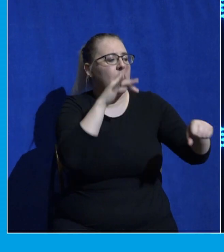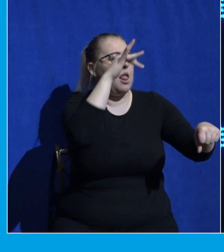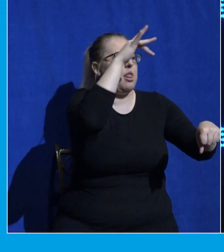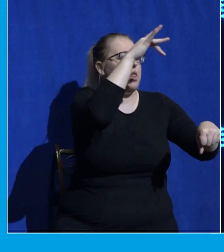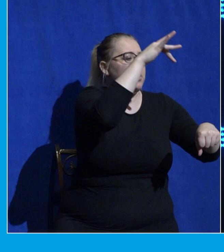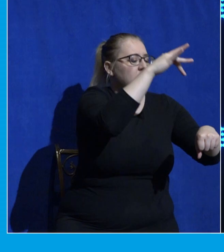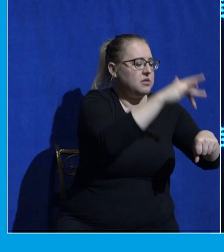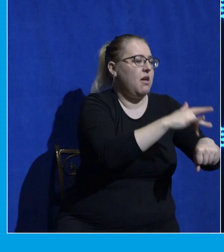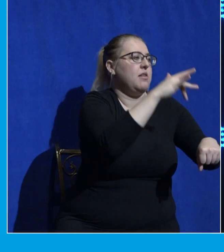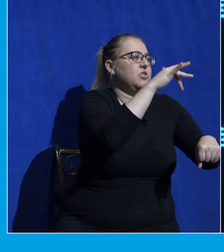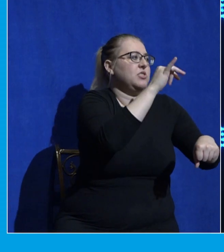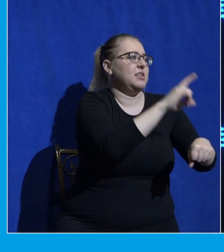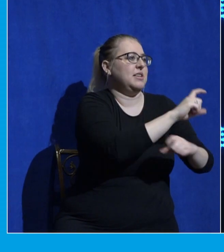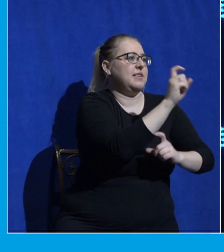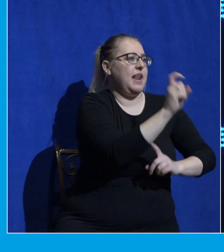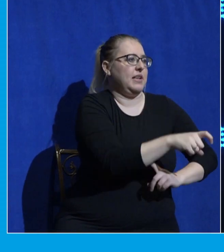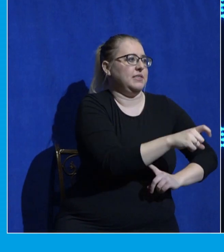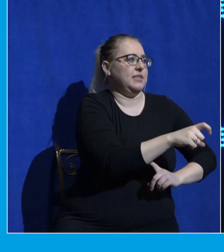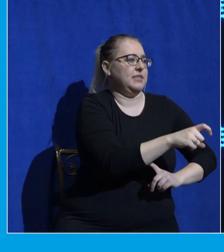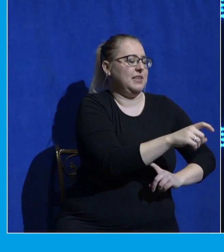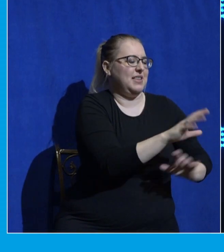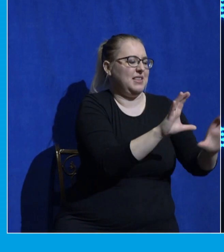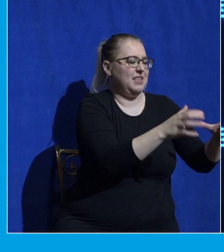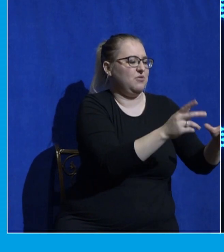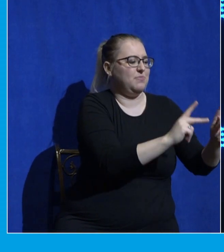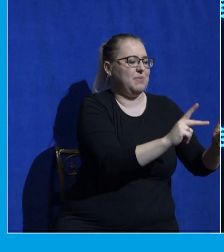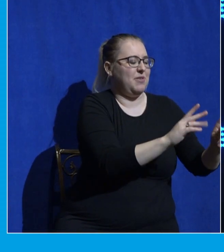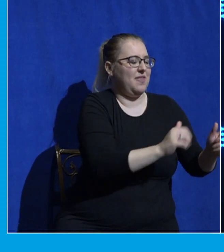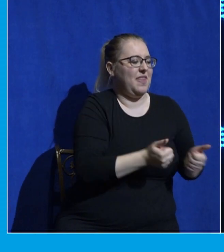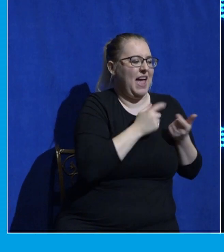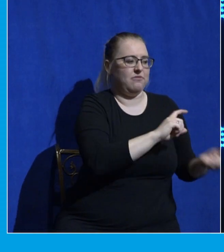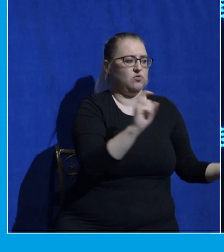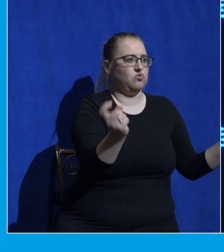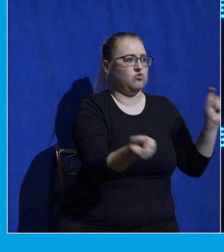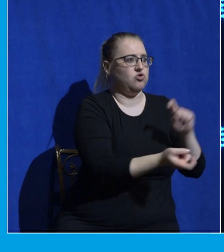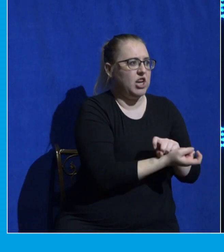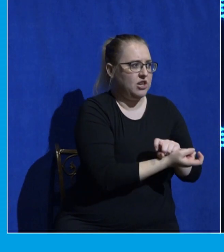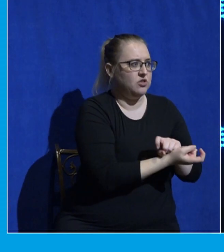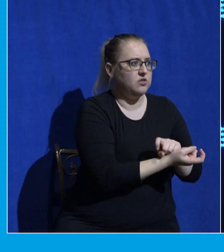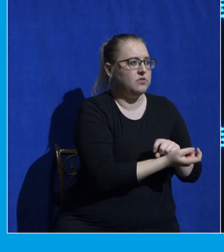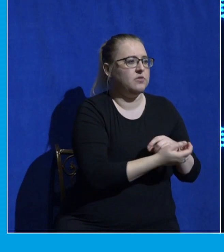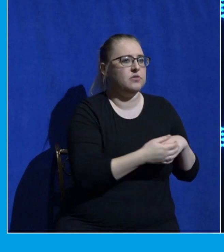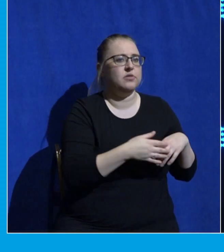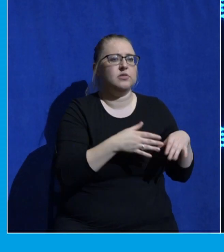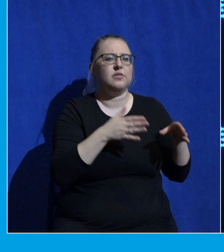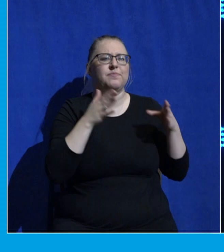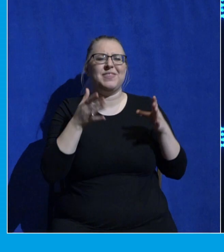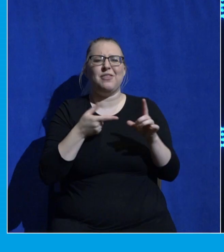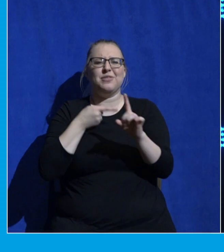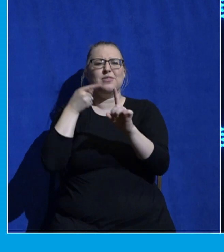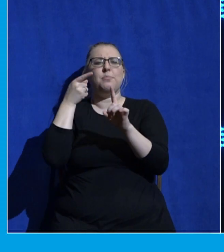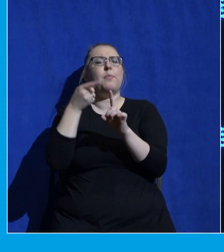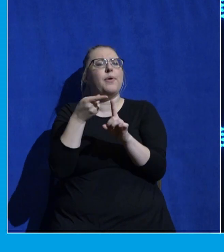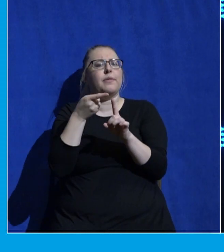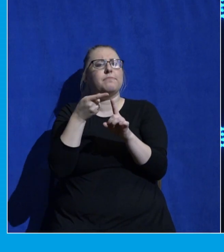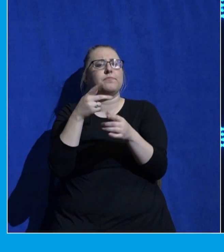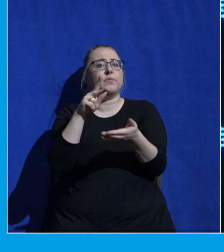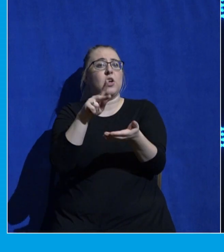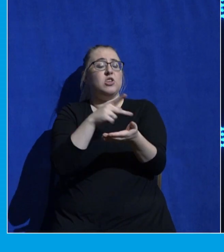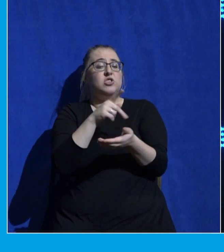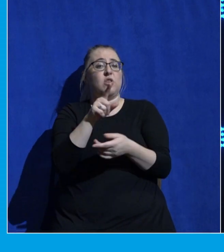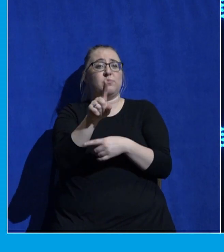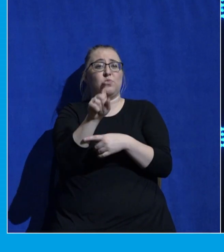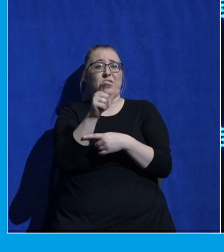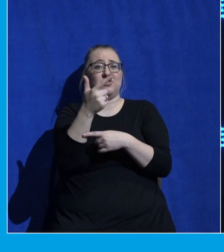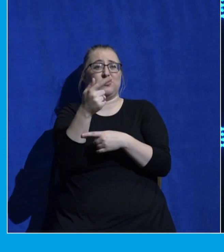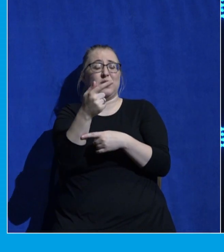were never the same. Where am I going? Psalm 121 declares God is a keeper. Psalm 21 declares God is